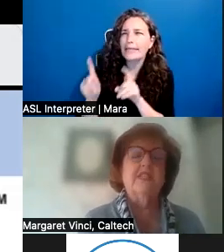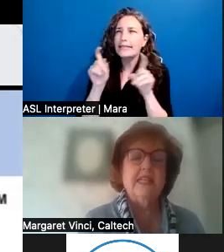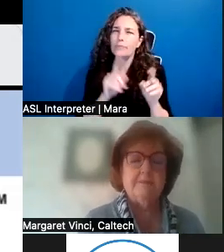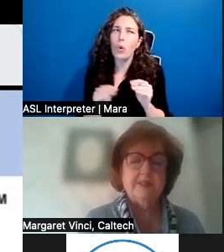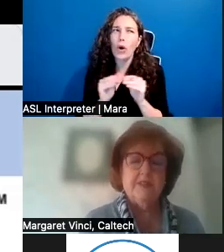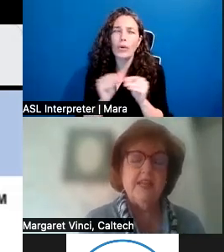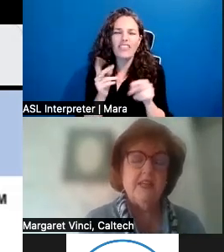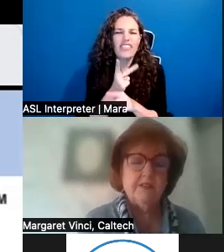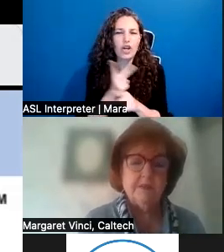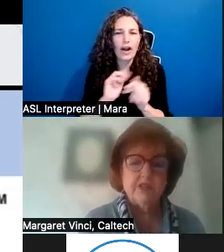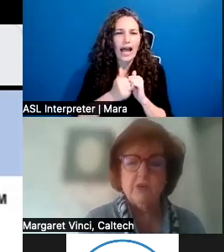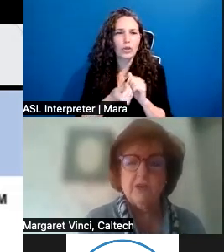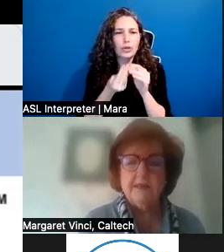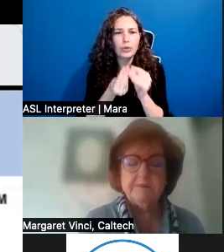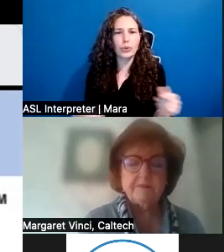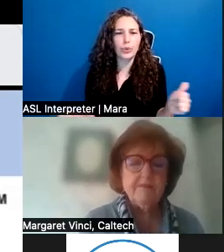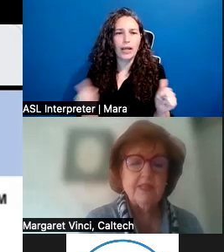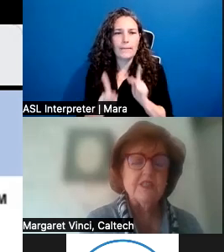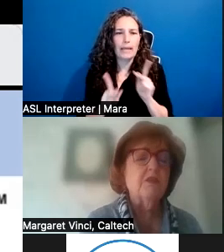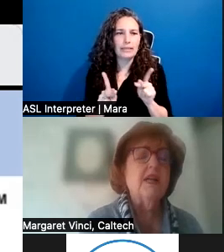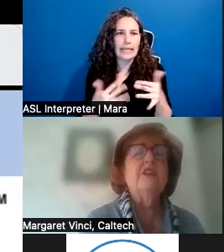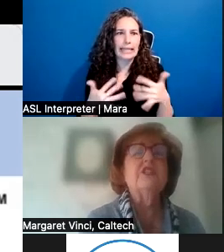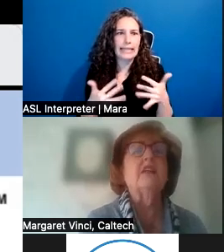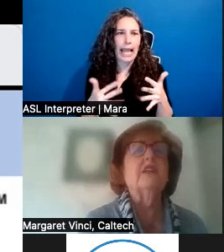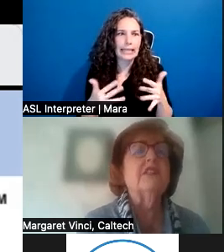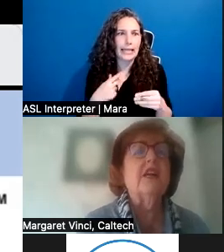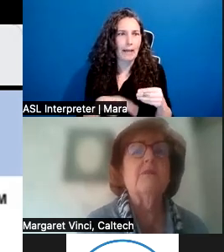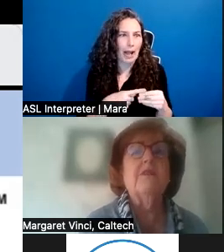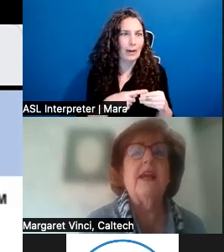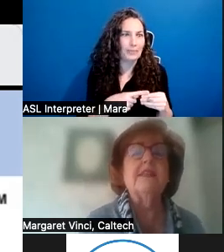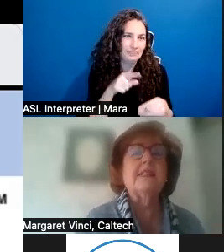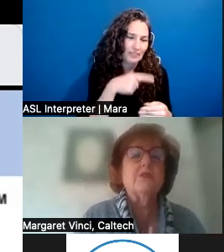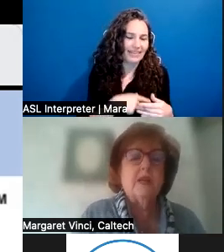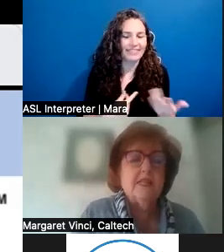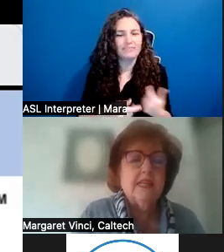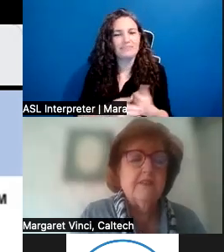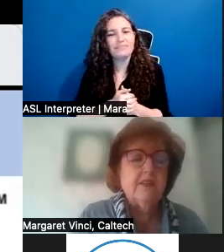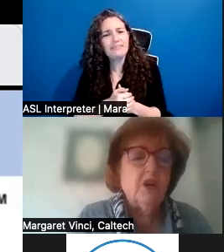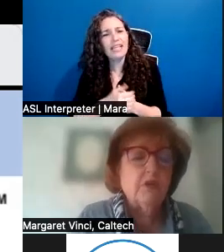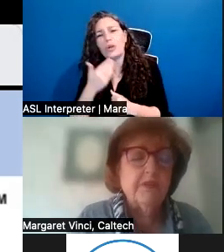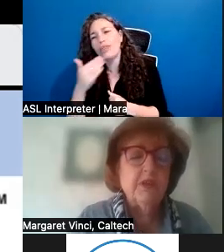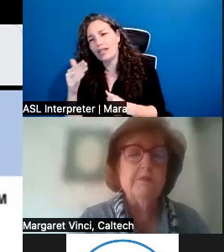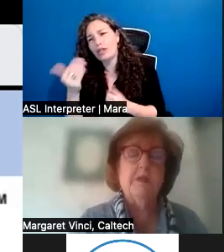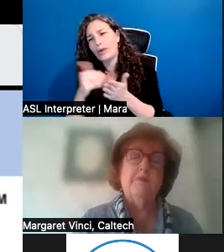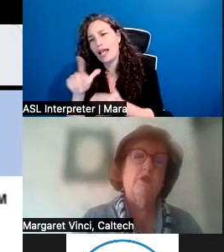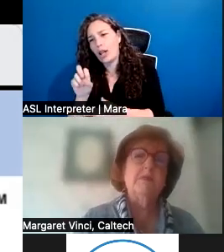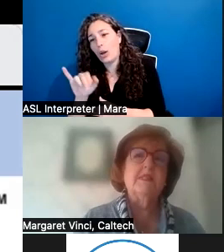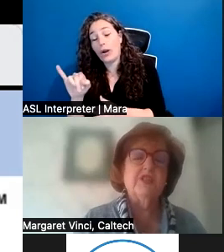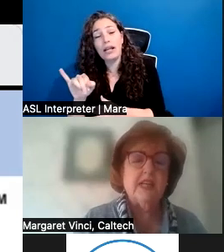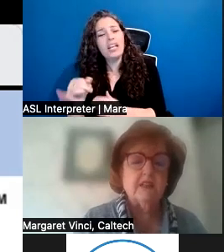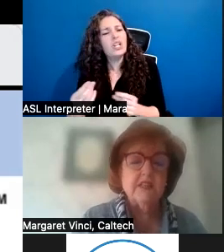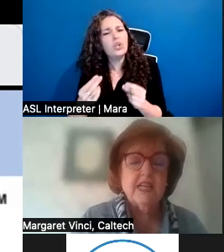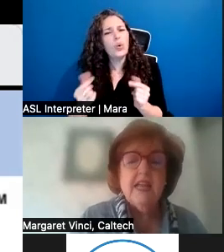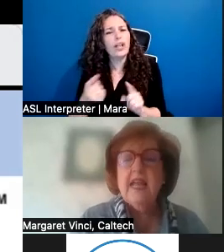Shake Alert team. So thank you very much, Lori. So Shake Alert, real fast, I just wanted to give a little overview of the